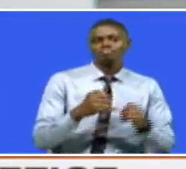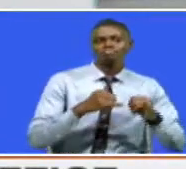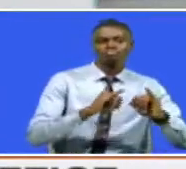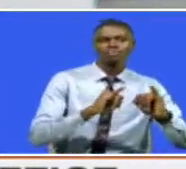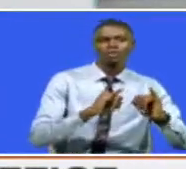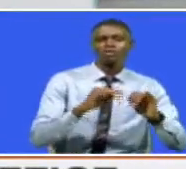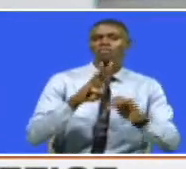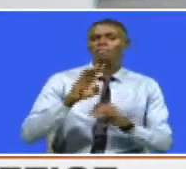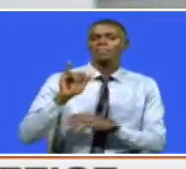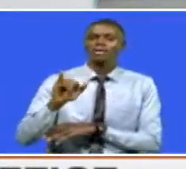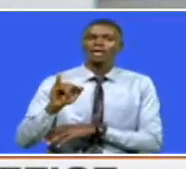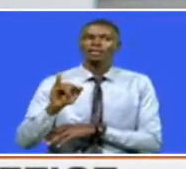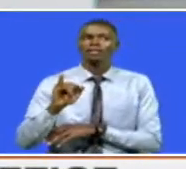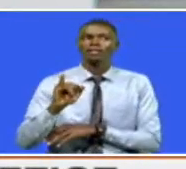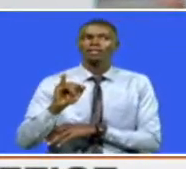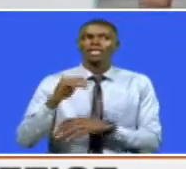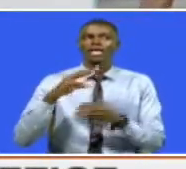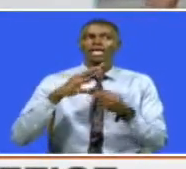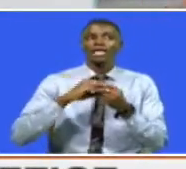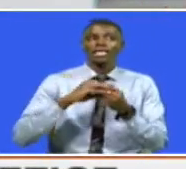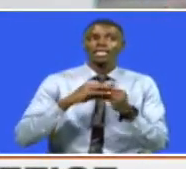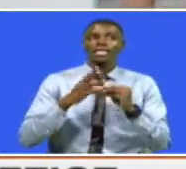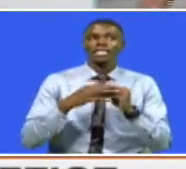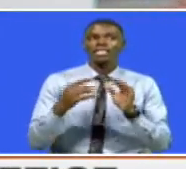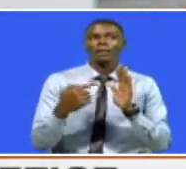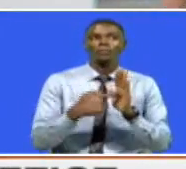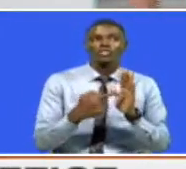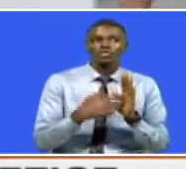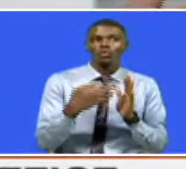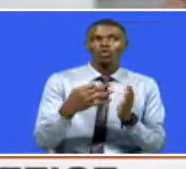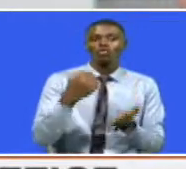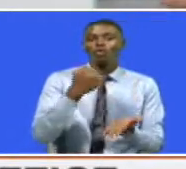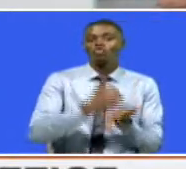a BBI was basically creating positions and